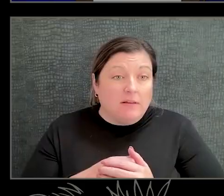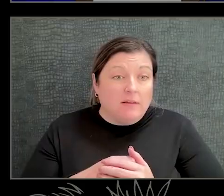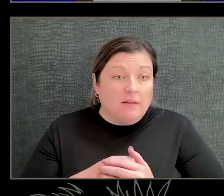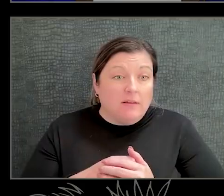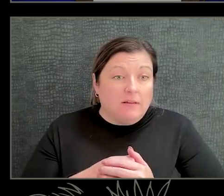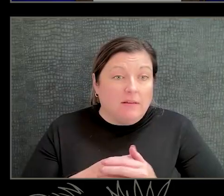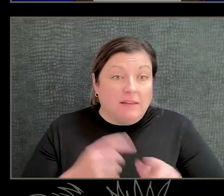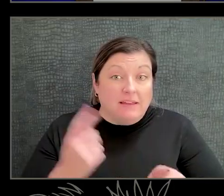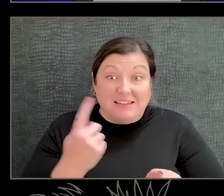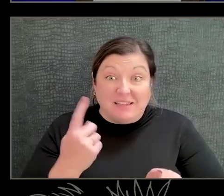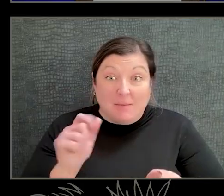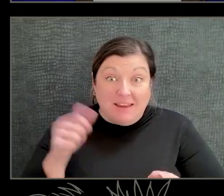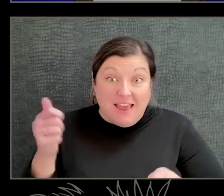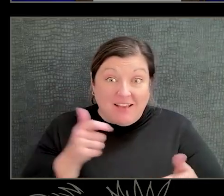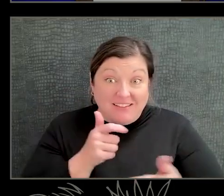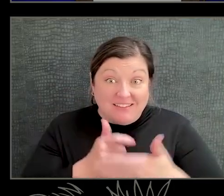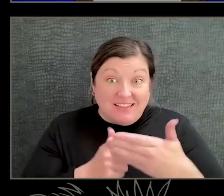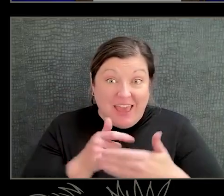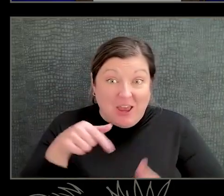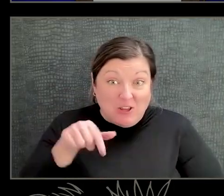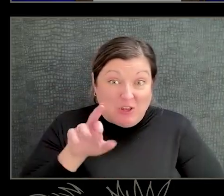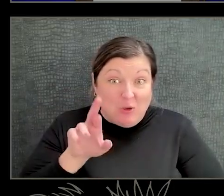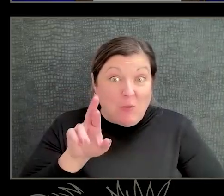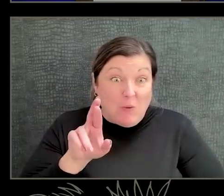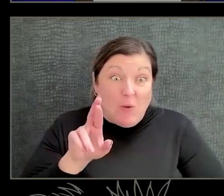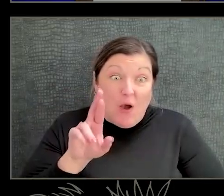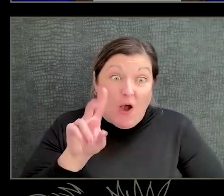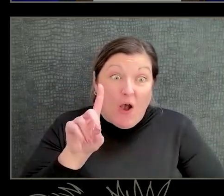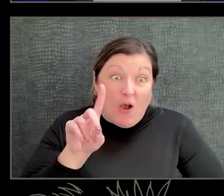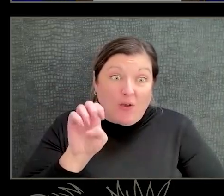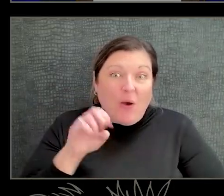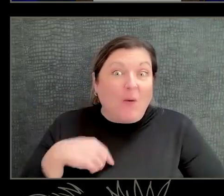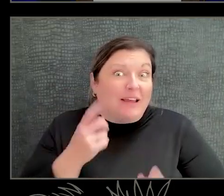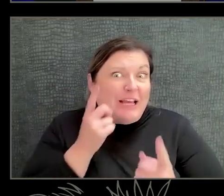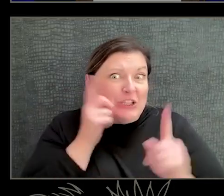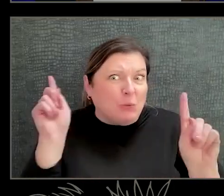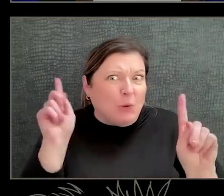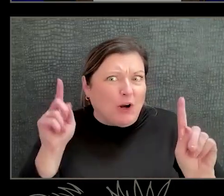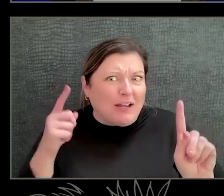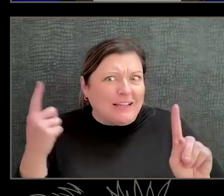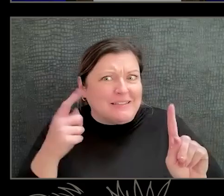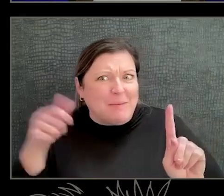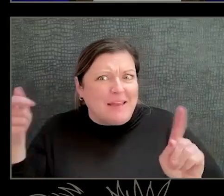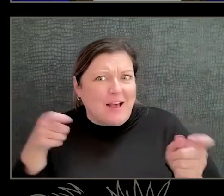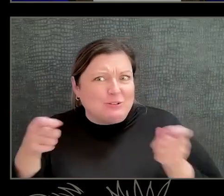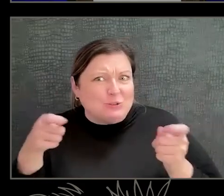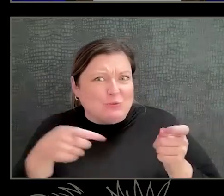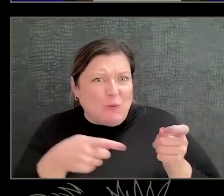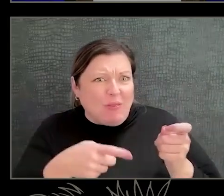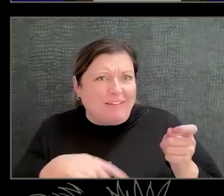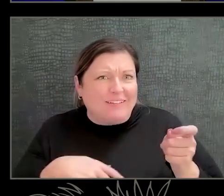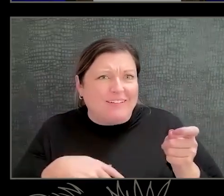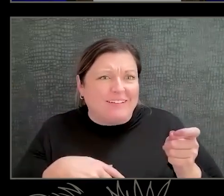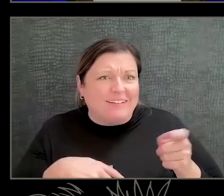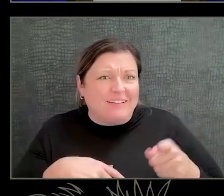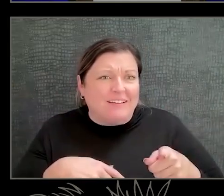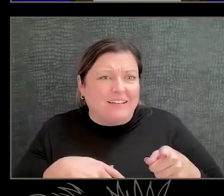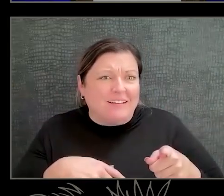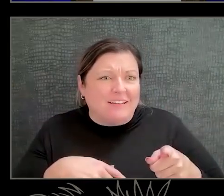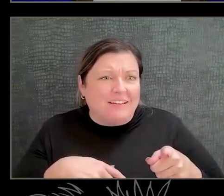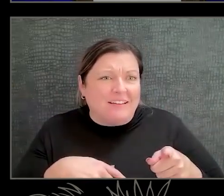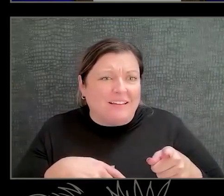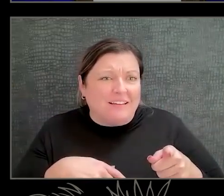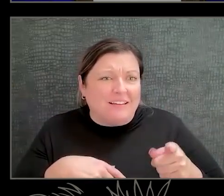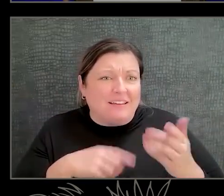Someone else scanned the QR code? Okay, it's working. All right,